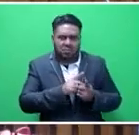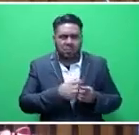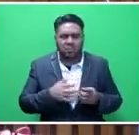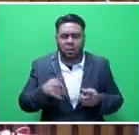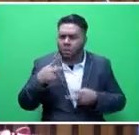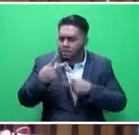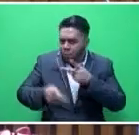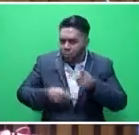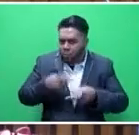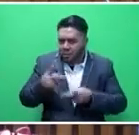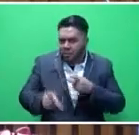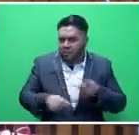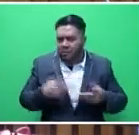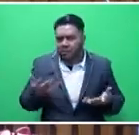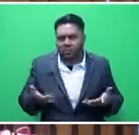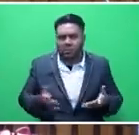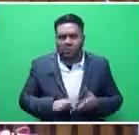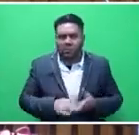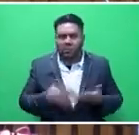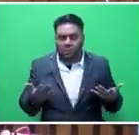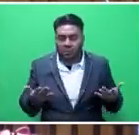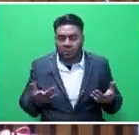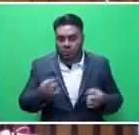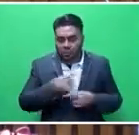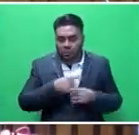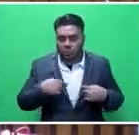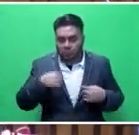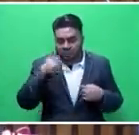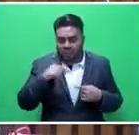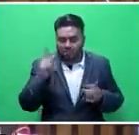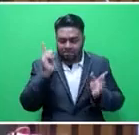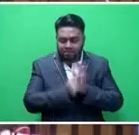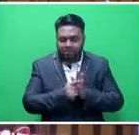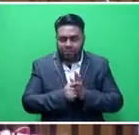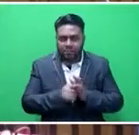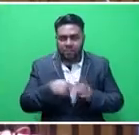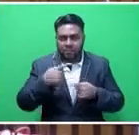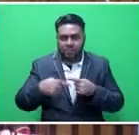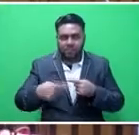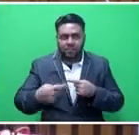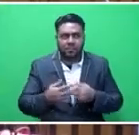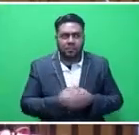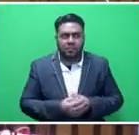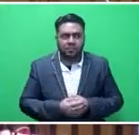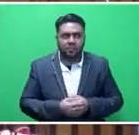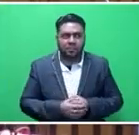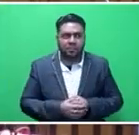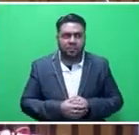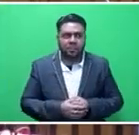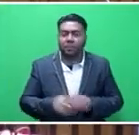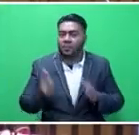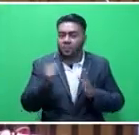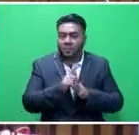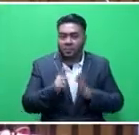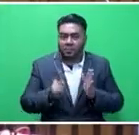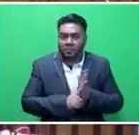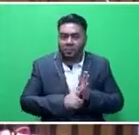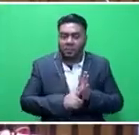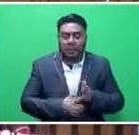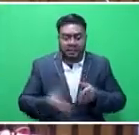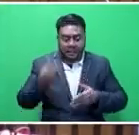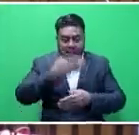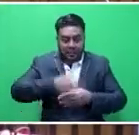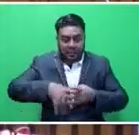processes, where there are applications, and how we can fast-track things. How we can amend the regulations and laws or even internal